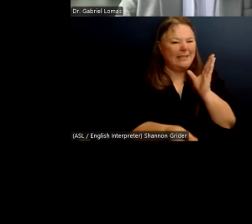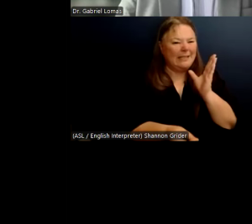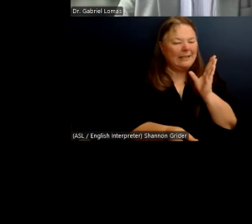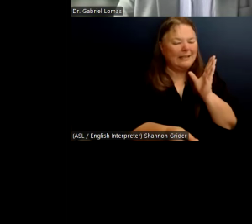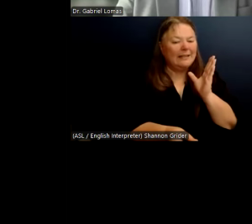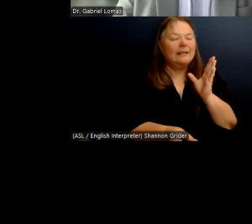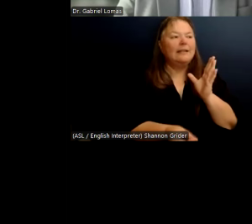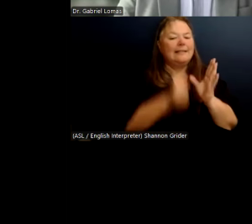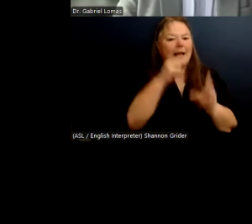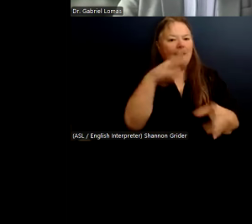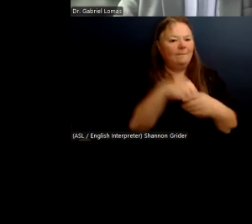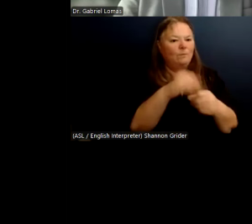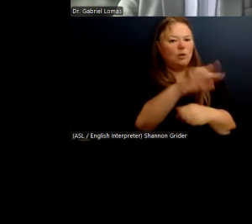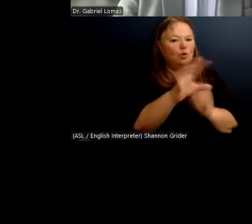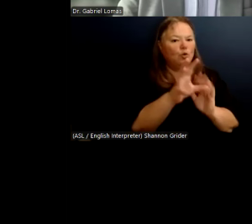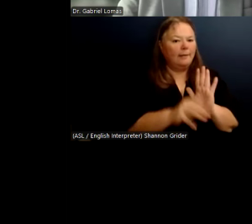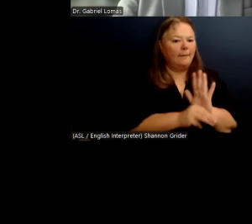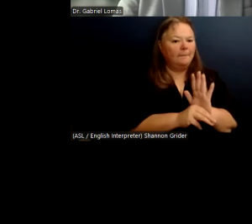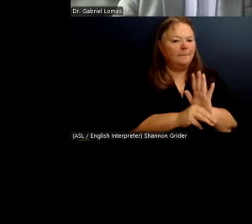the curriculum.